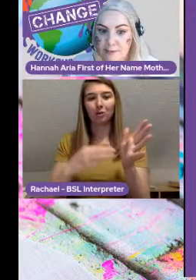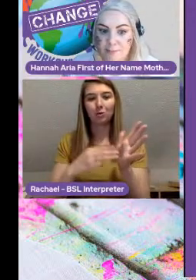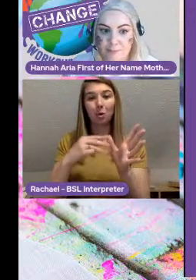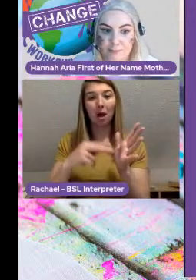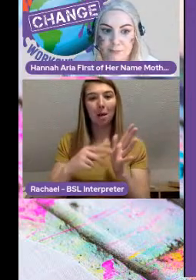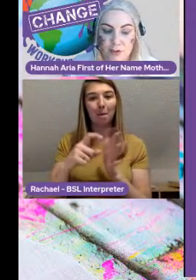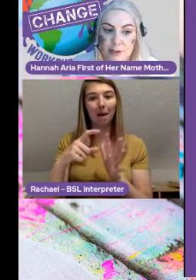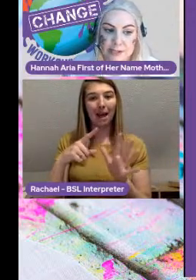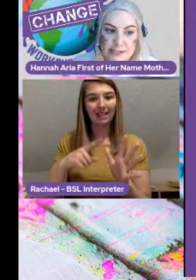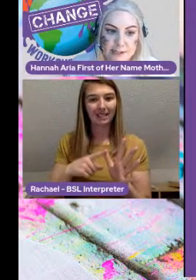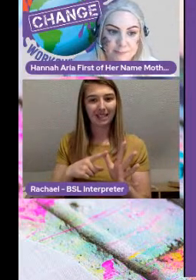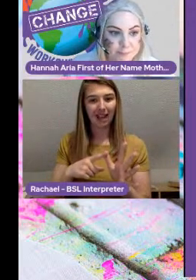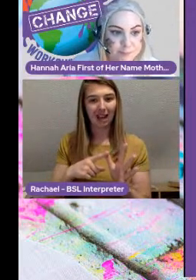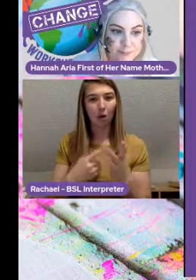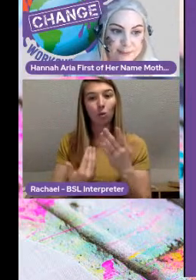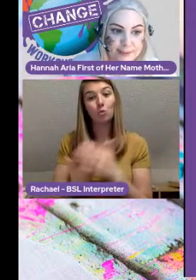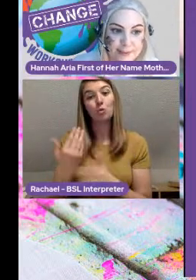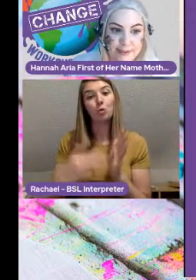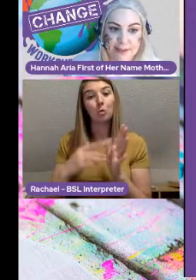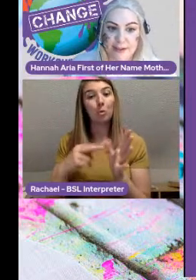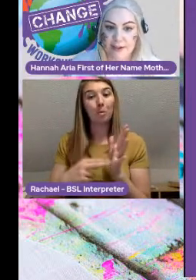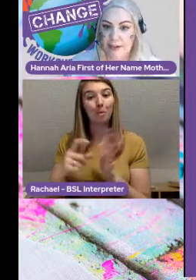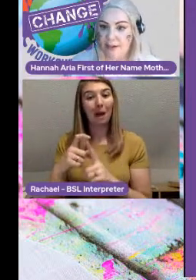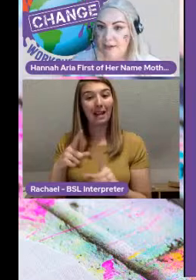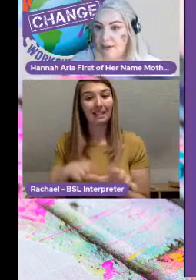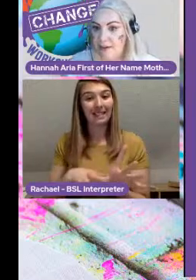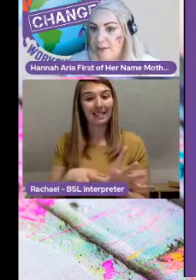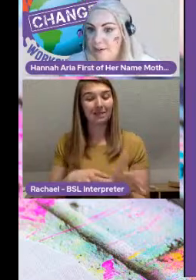or Mandy, new Mandy.